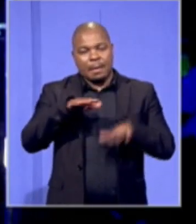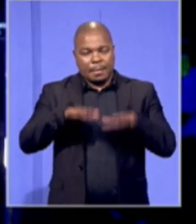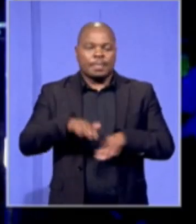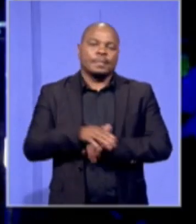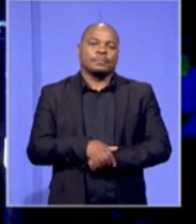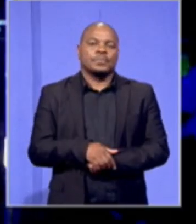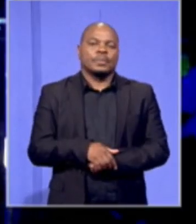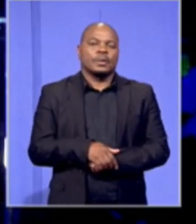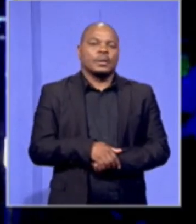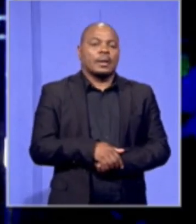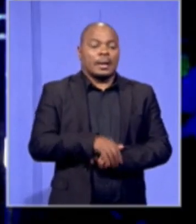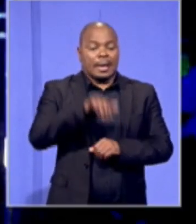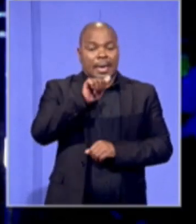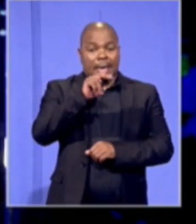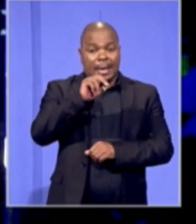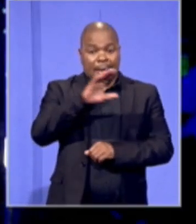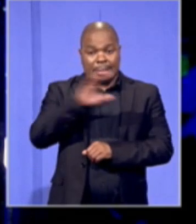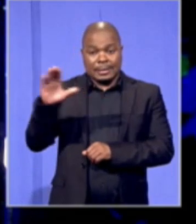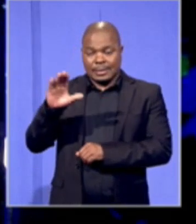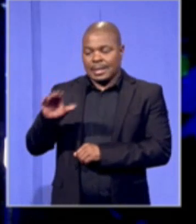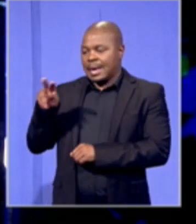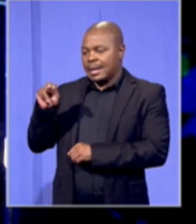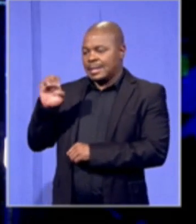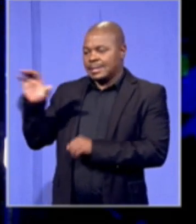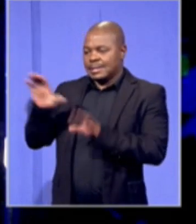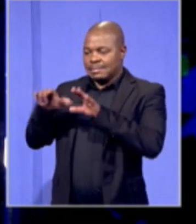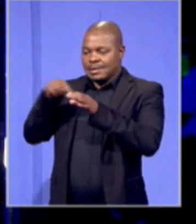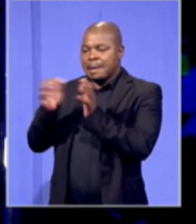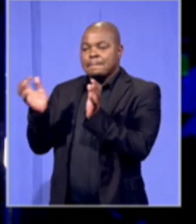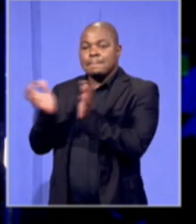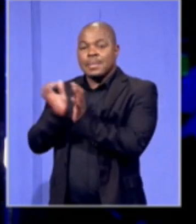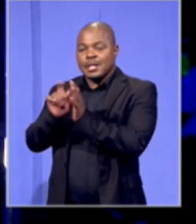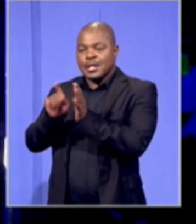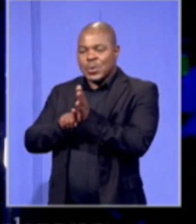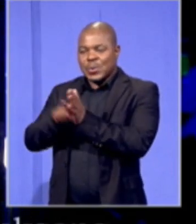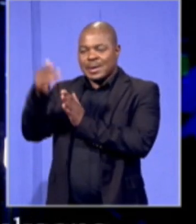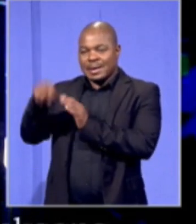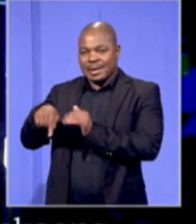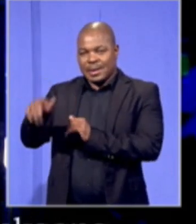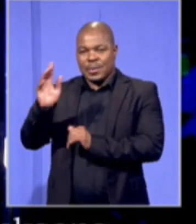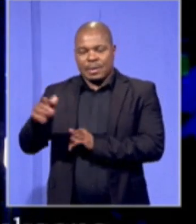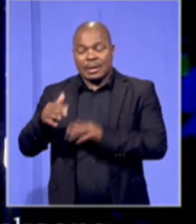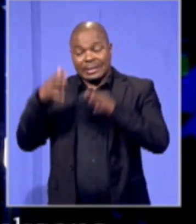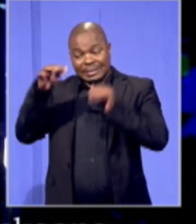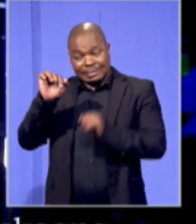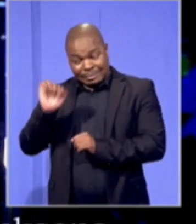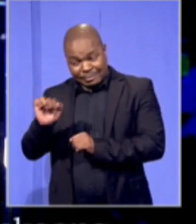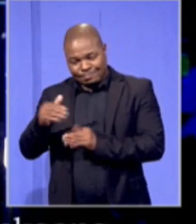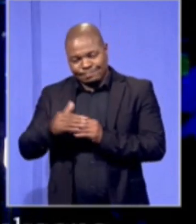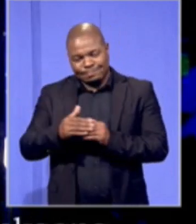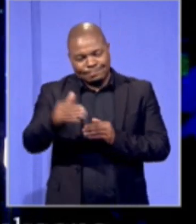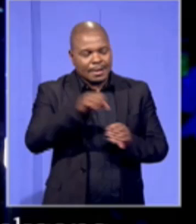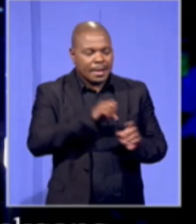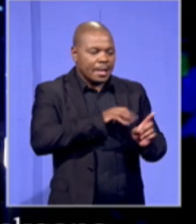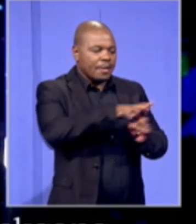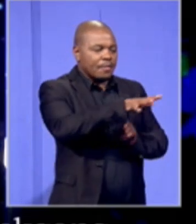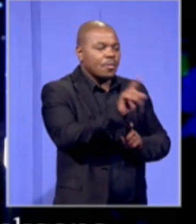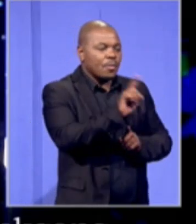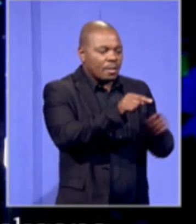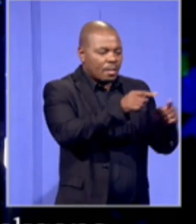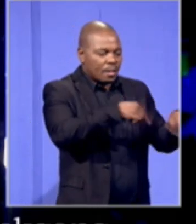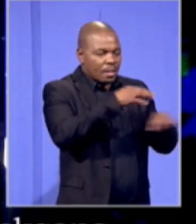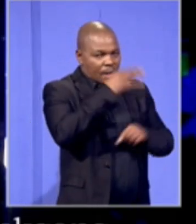Komiti ya Phethahatso ya ANC e tla tshwara seboka sa yona se tsejwang ka hore ke lekgotla mafelong ana a beke mme diqeto tse tlang kuwa mona di tla ba le khahlamelo sebokeng